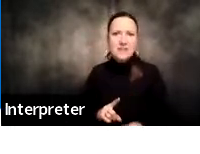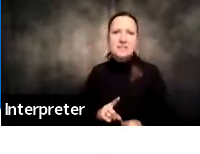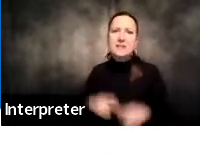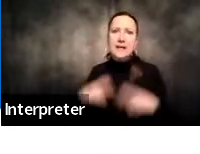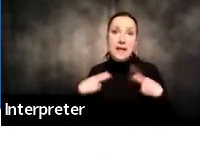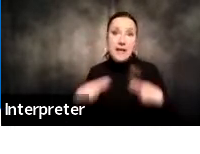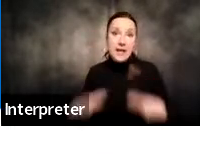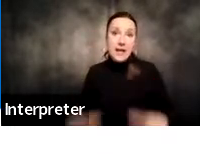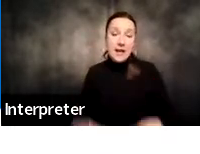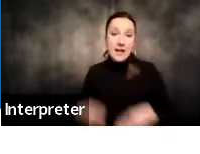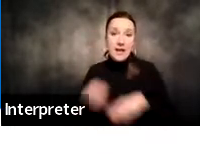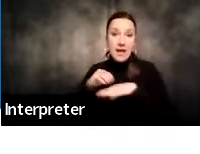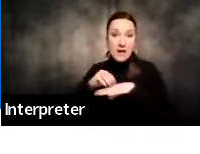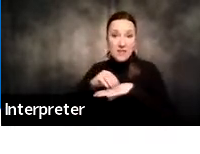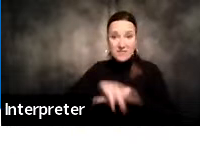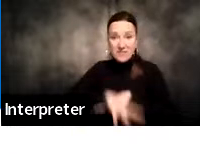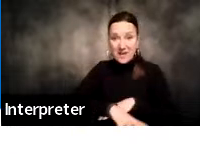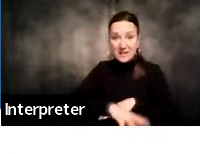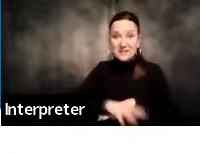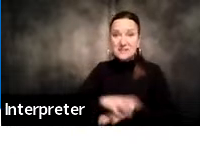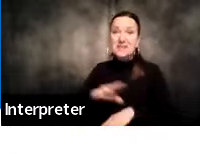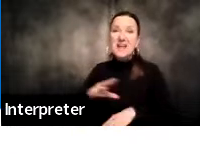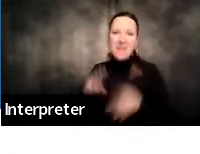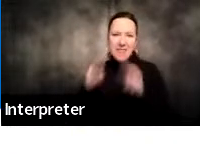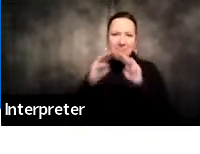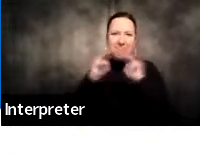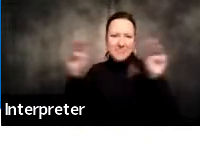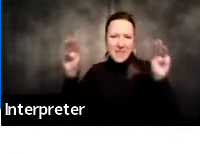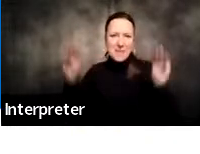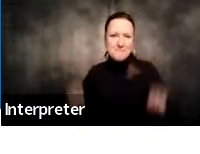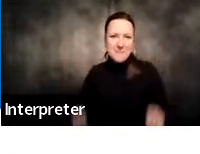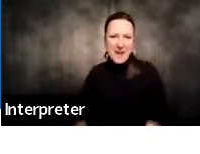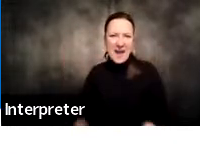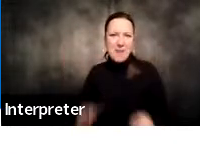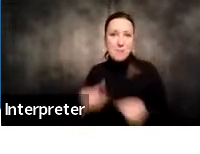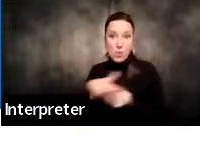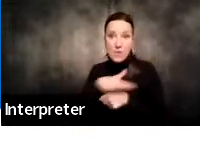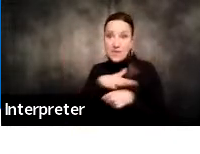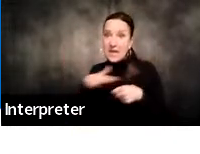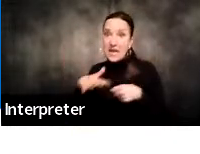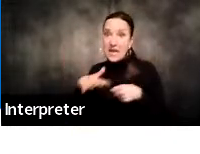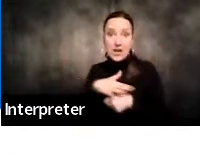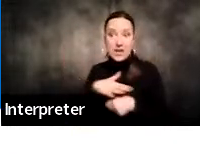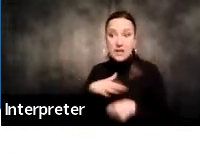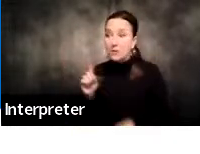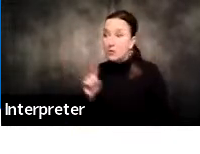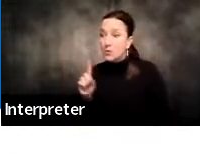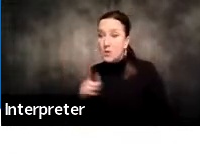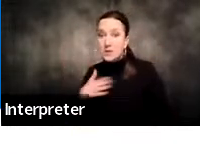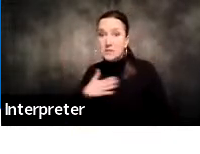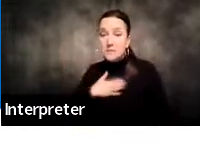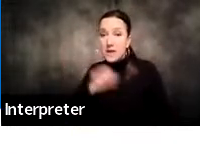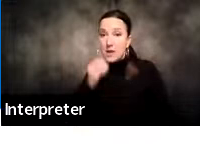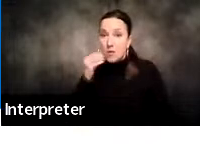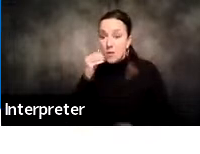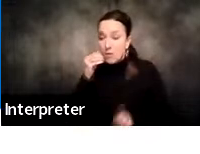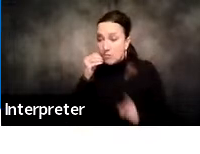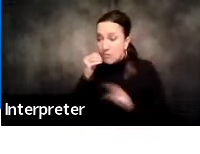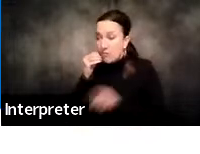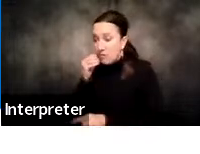effects, as well as the lead map, which I spoke about earlier, so you can check your service line material.